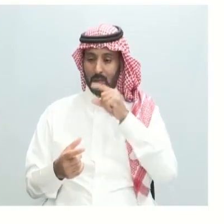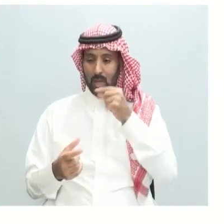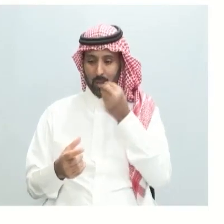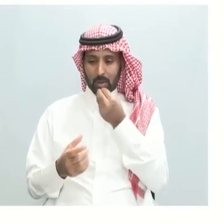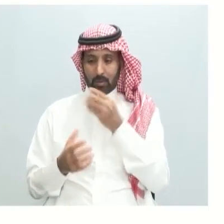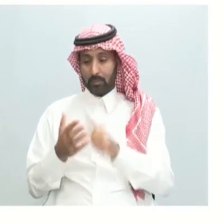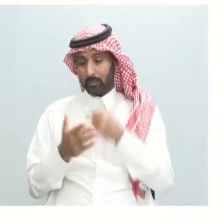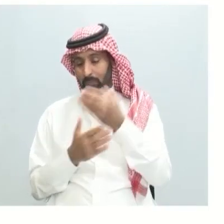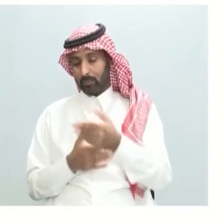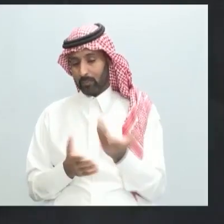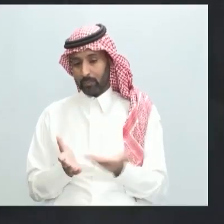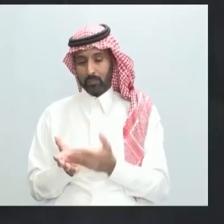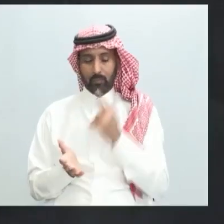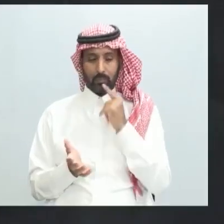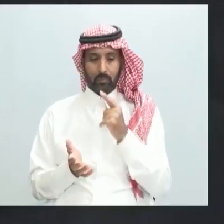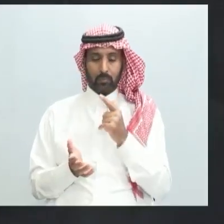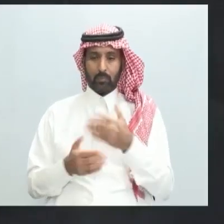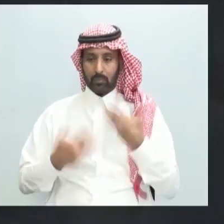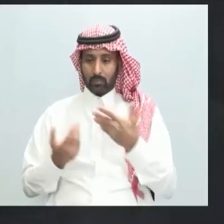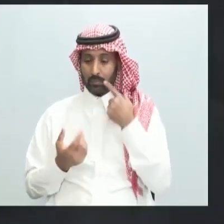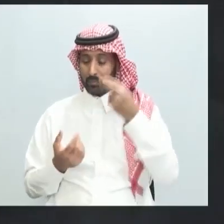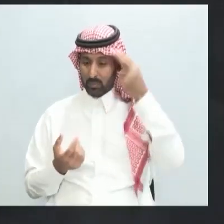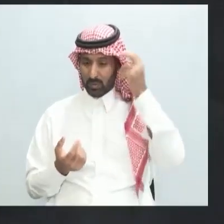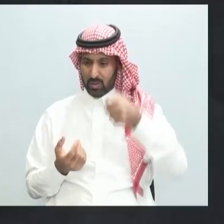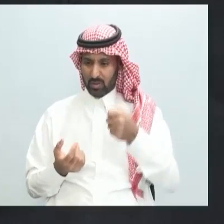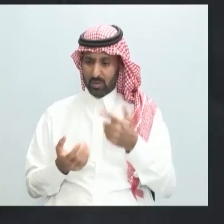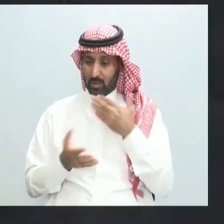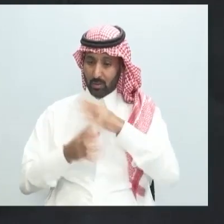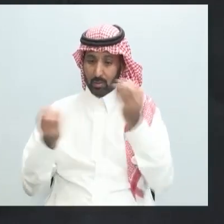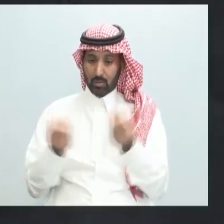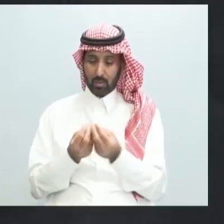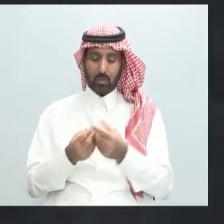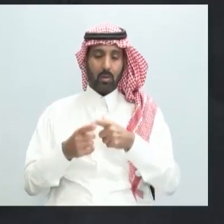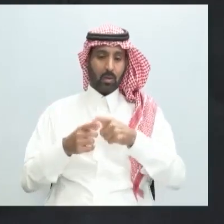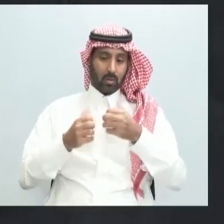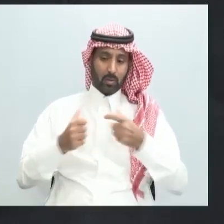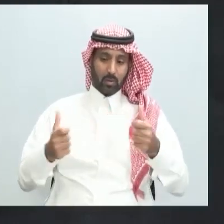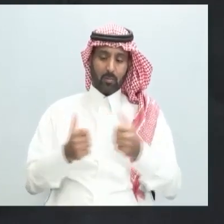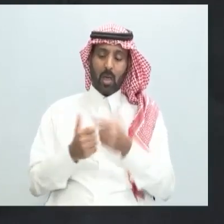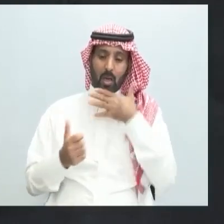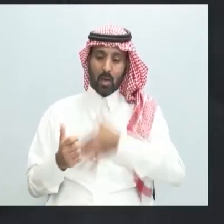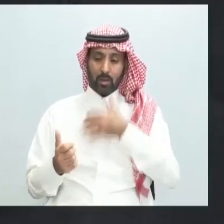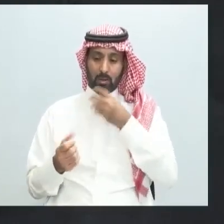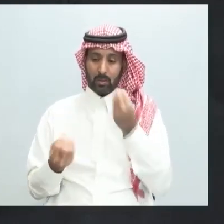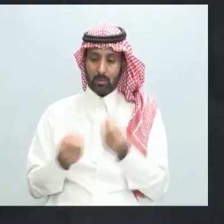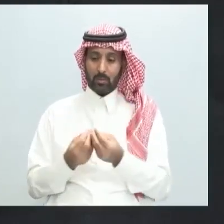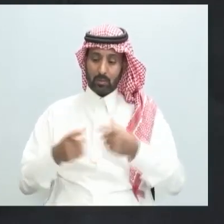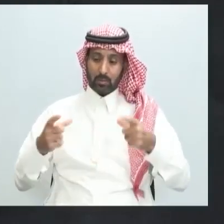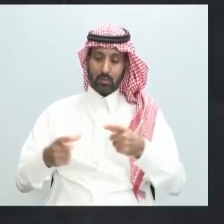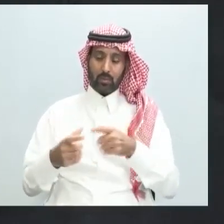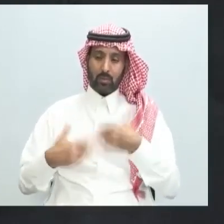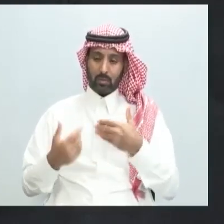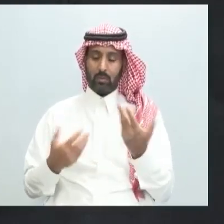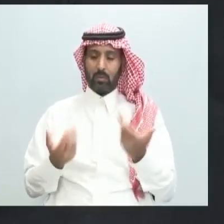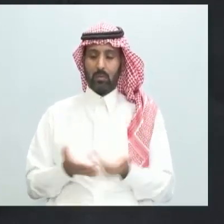whole, any celebration for the family, any occasion, they go to my grandfather's house and they celebrate